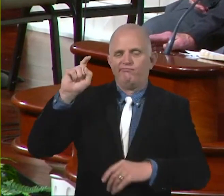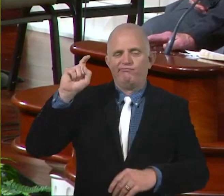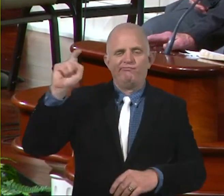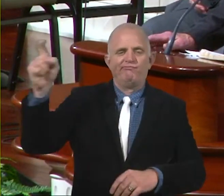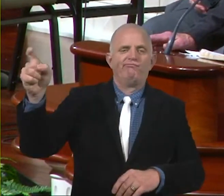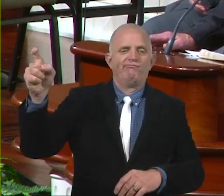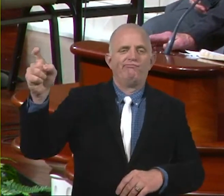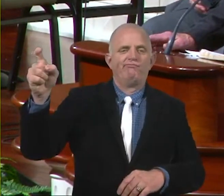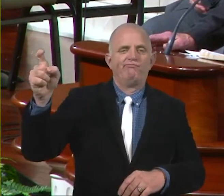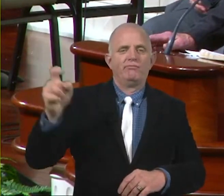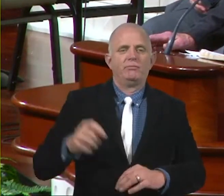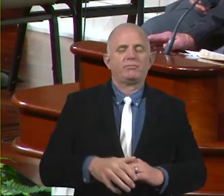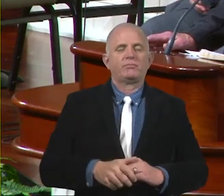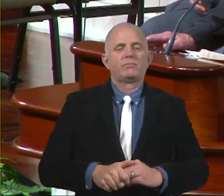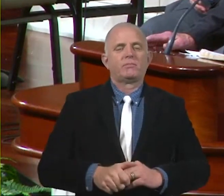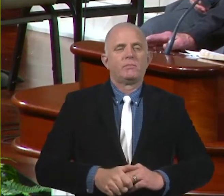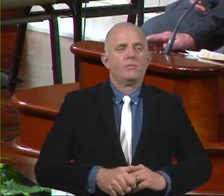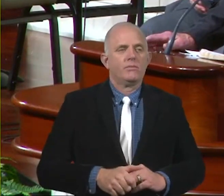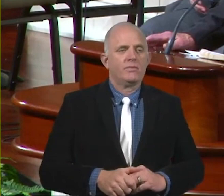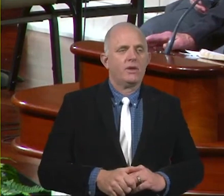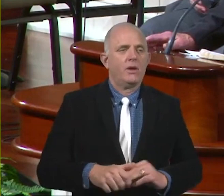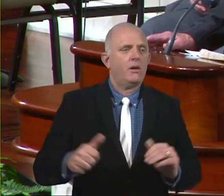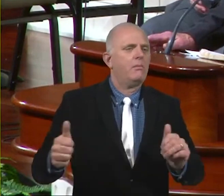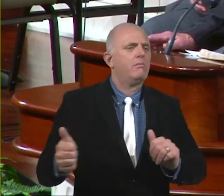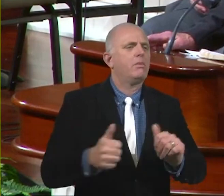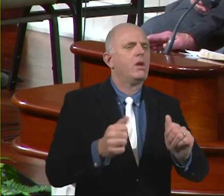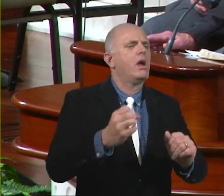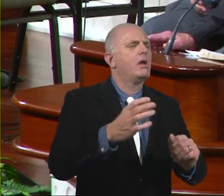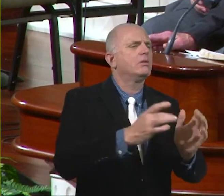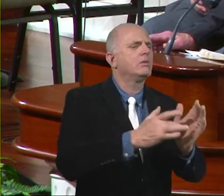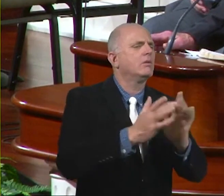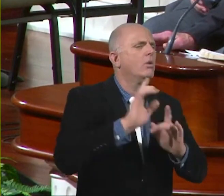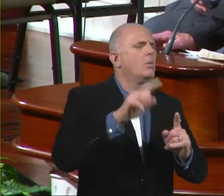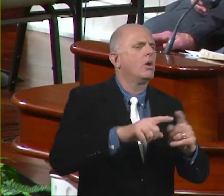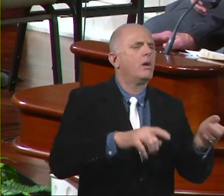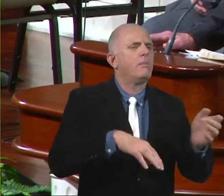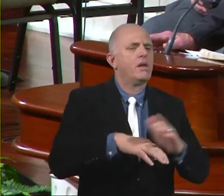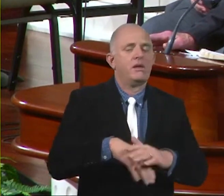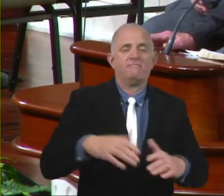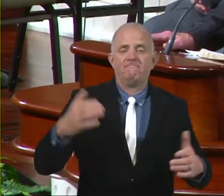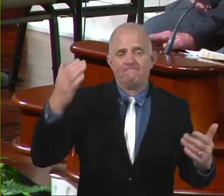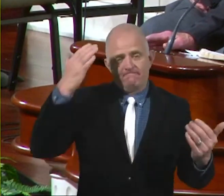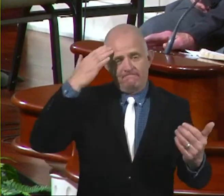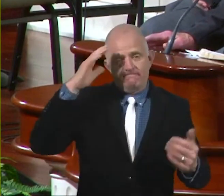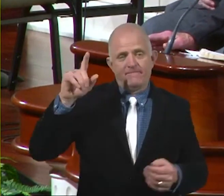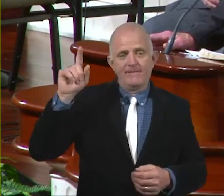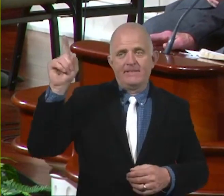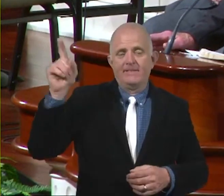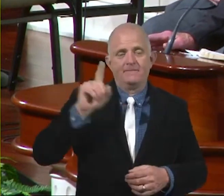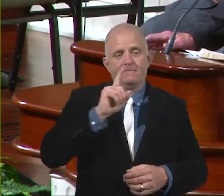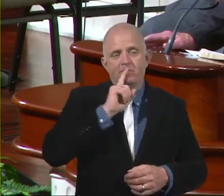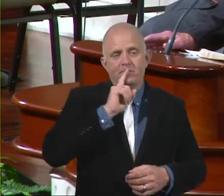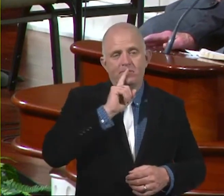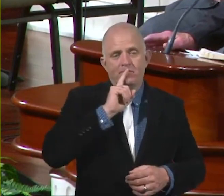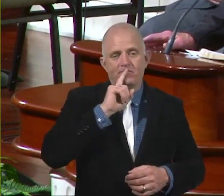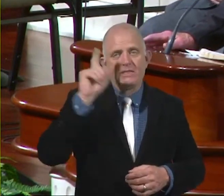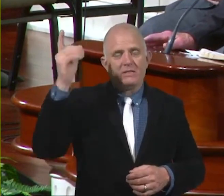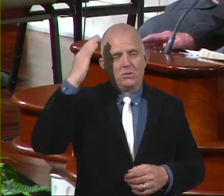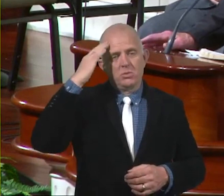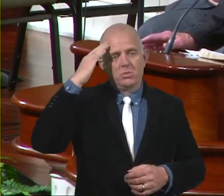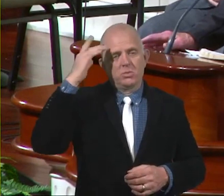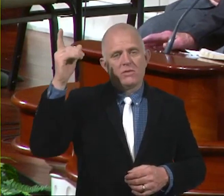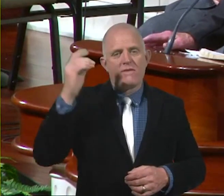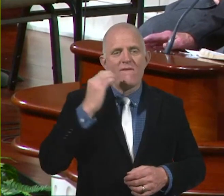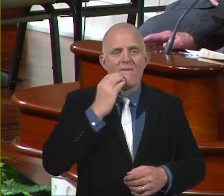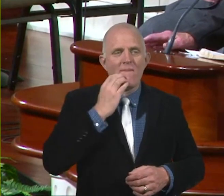When the apostle said, when are you coming back? I don't know. The Father has reserved that to himself. Who's going to sit